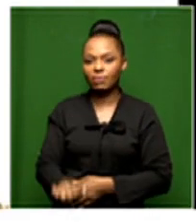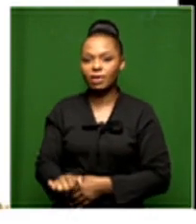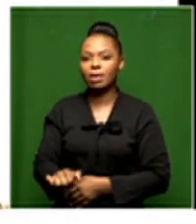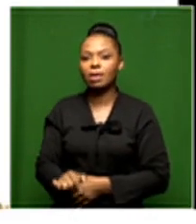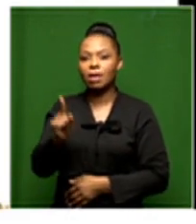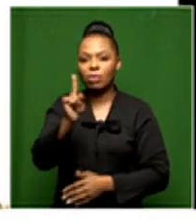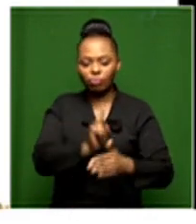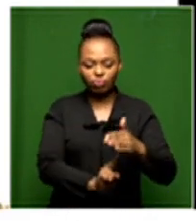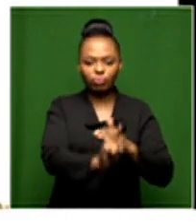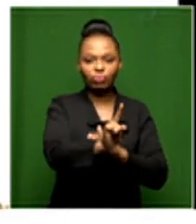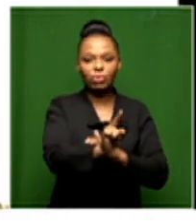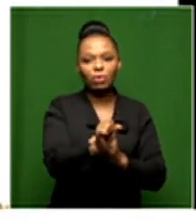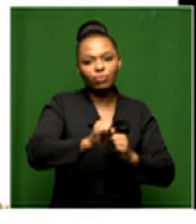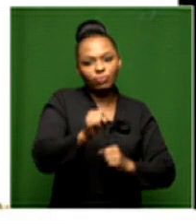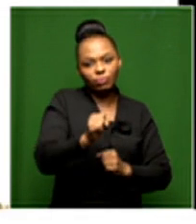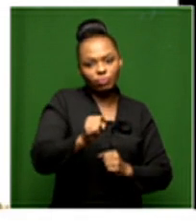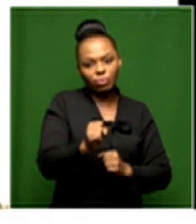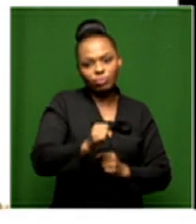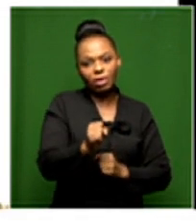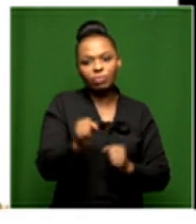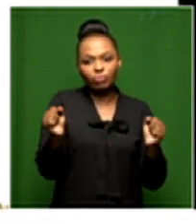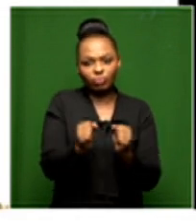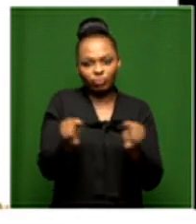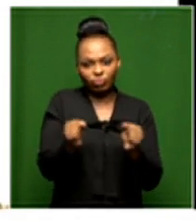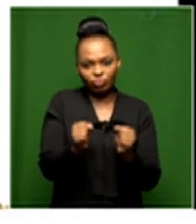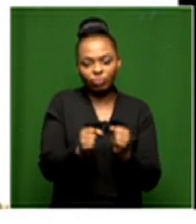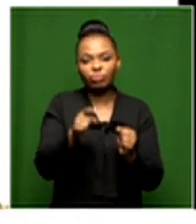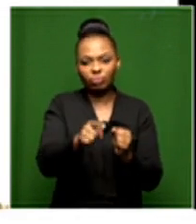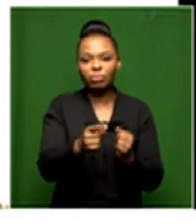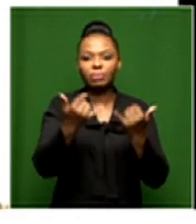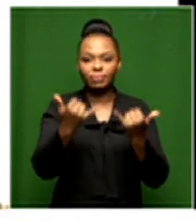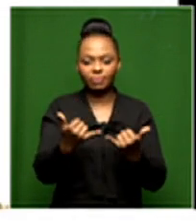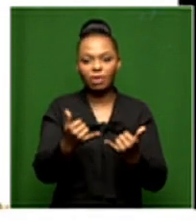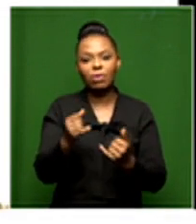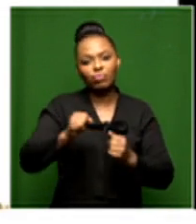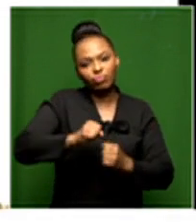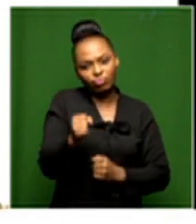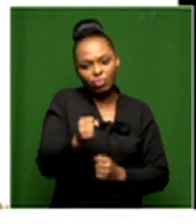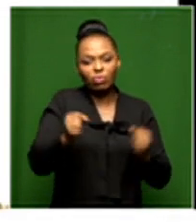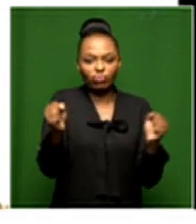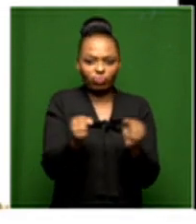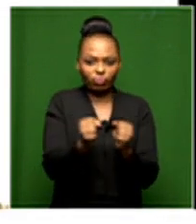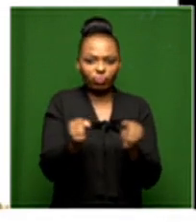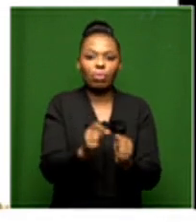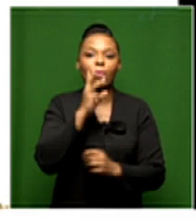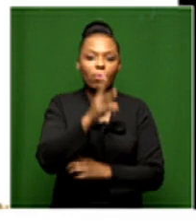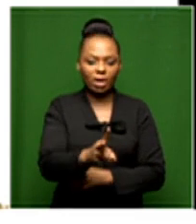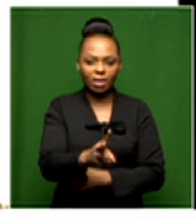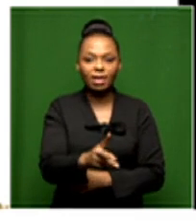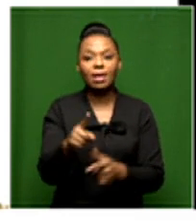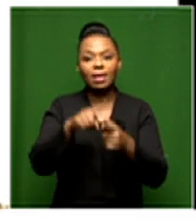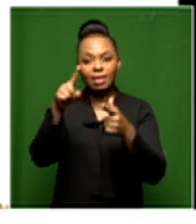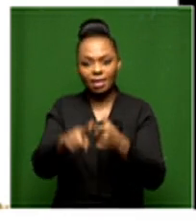into cold storage, since it's a vaccine that must be kept within cold storage. Thereafter, the samples